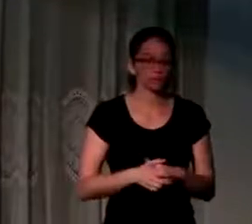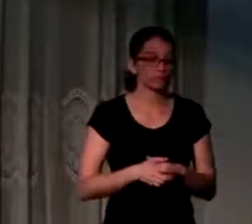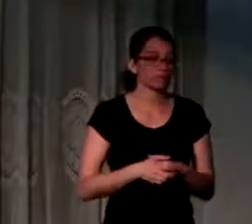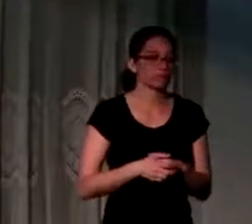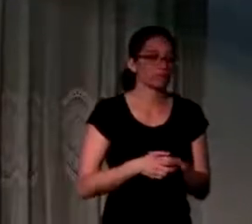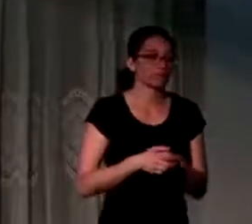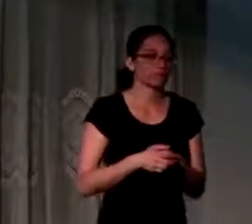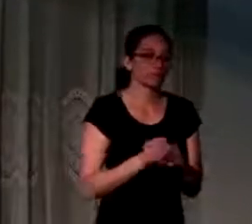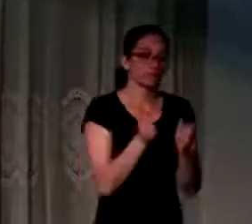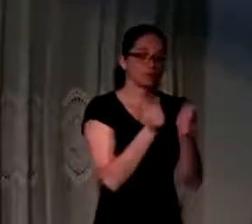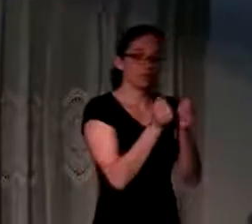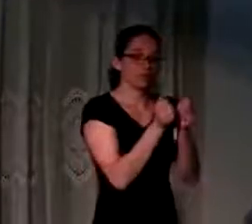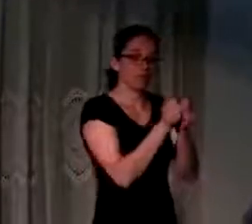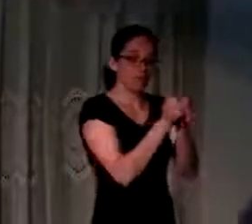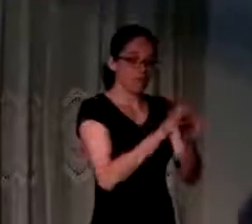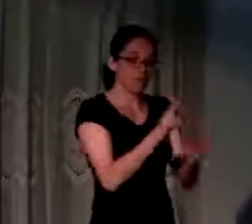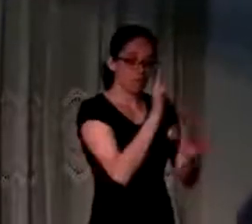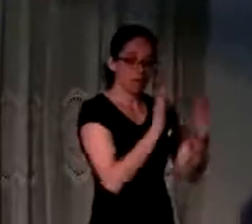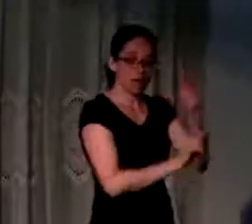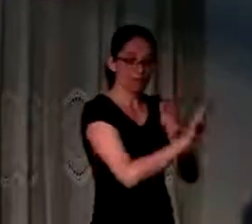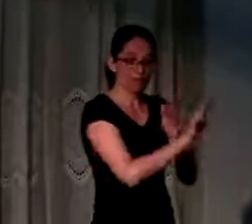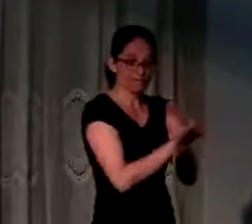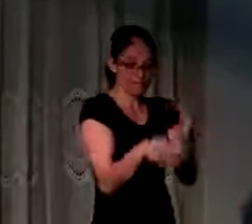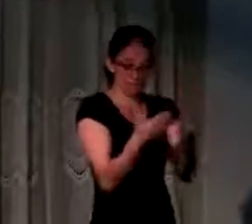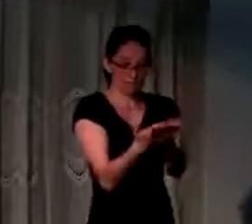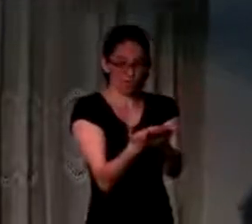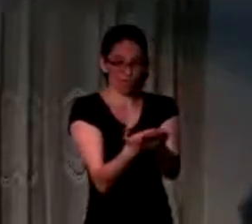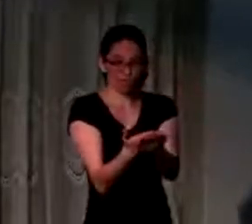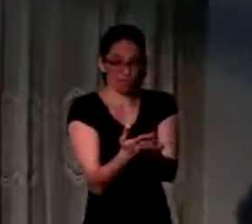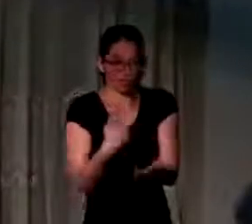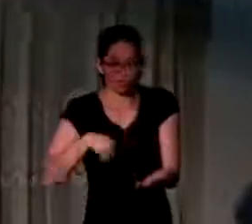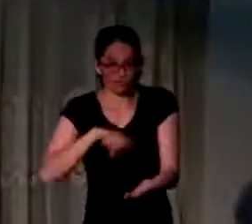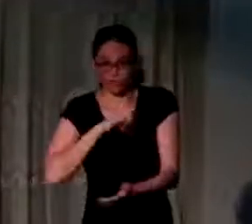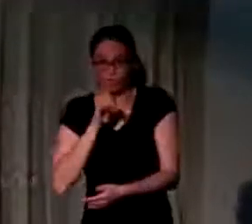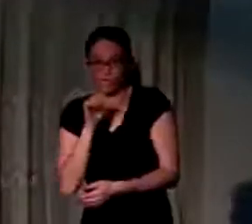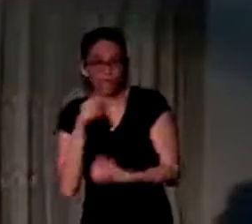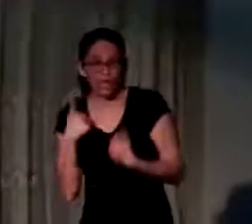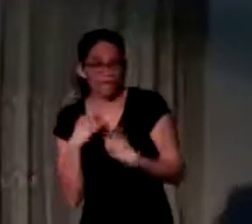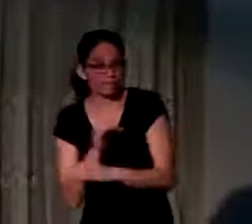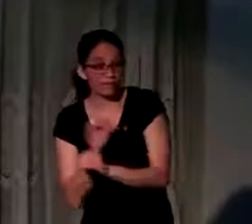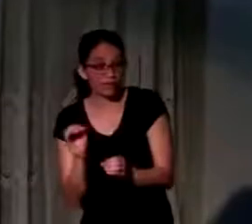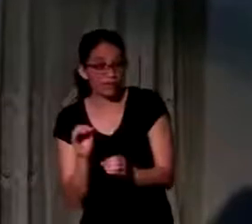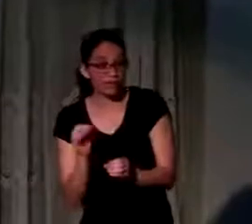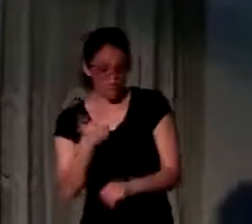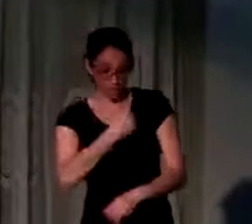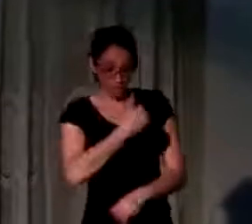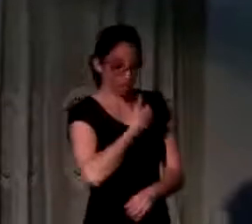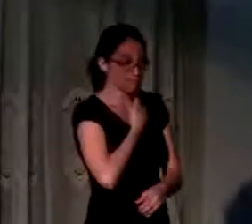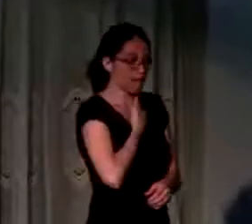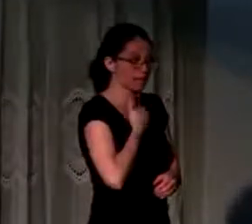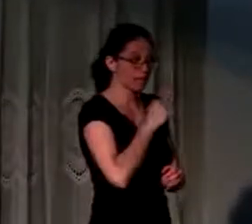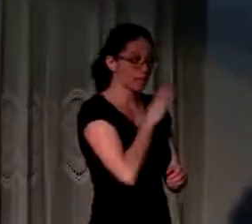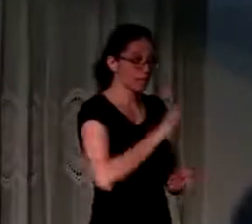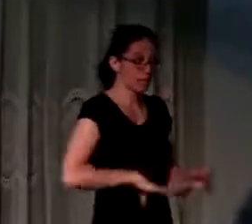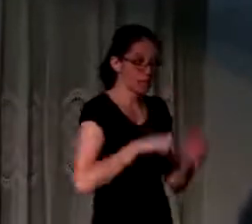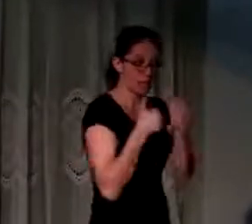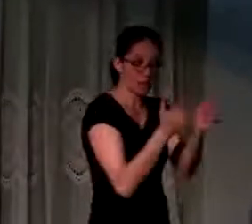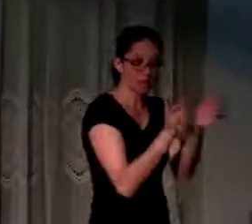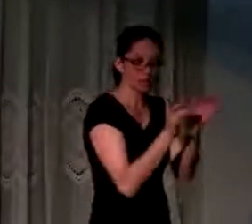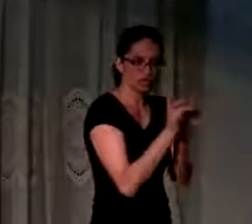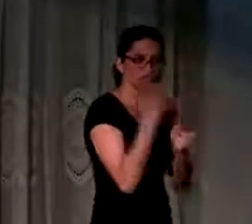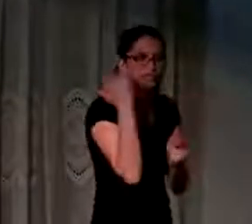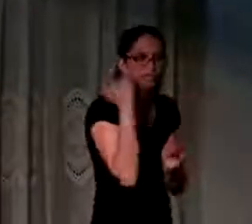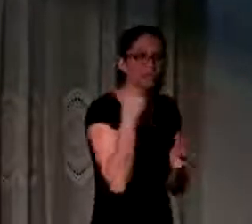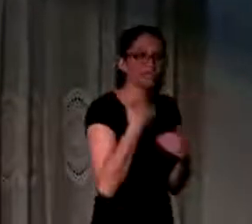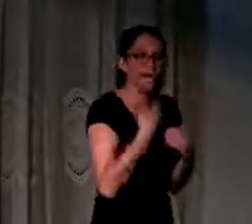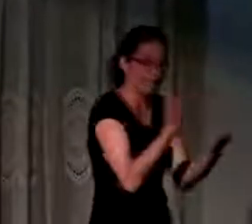Without the prophecy and without the proof, we have nothing. But I thank God I'm a Christian and a follower of Jesus because I have both the prophecy and